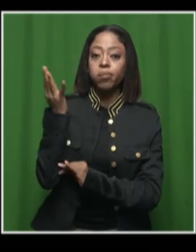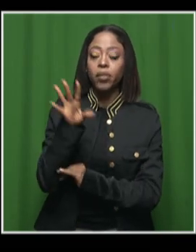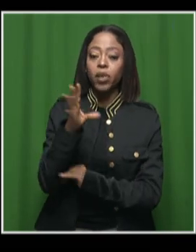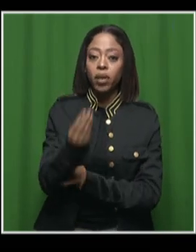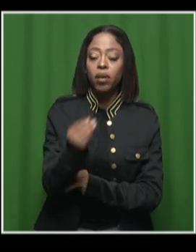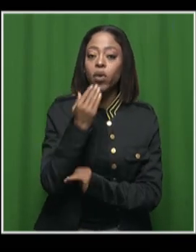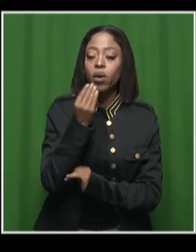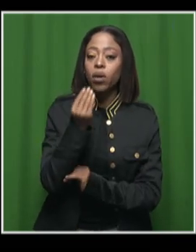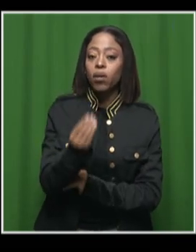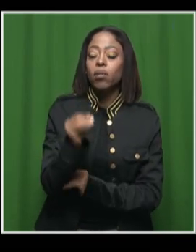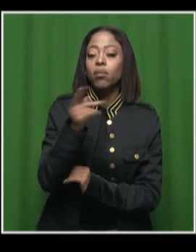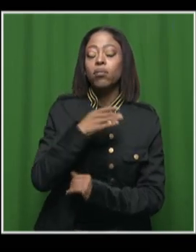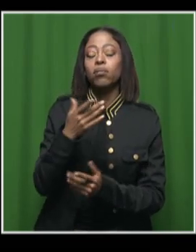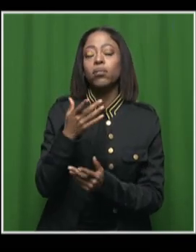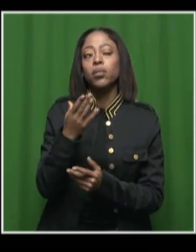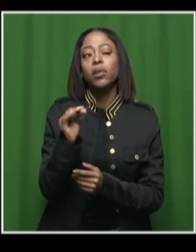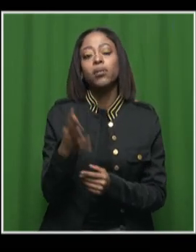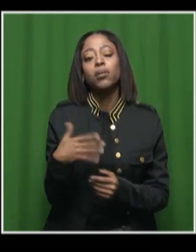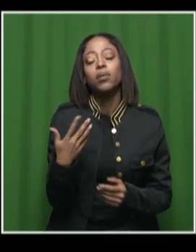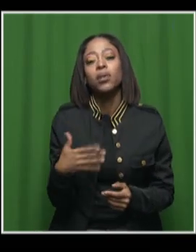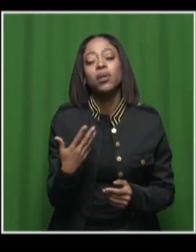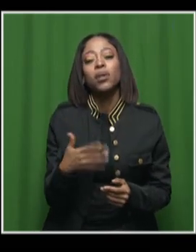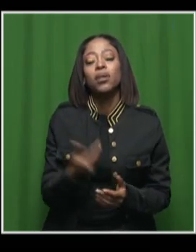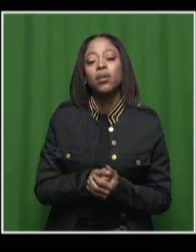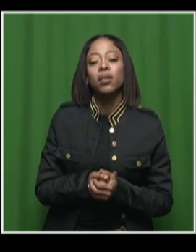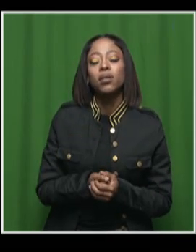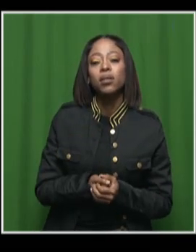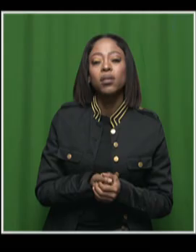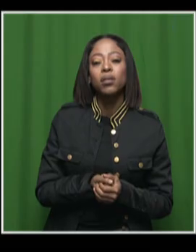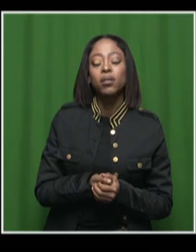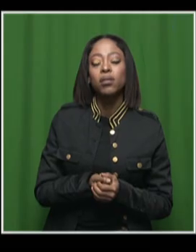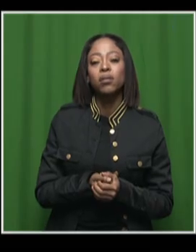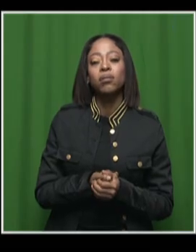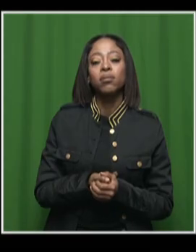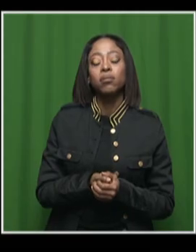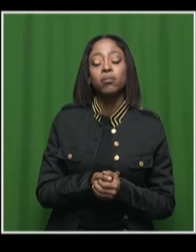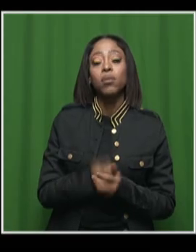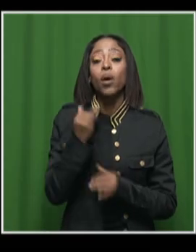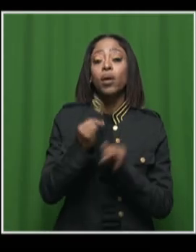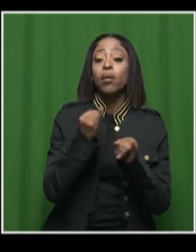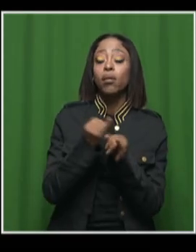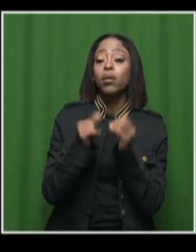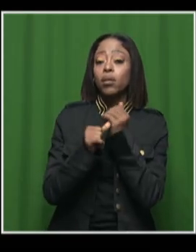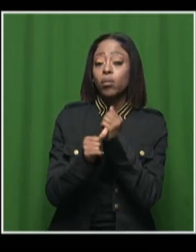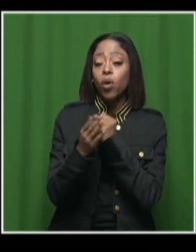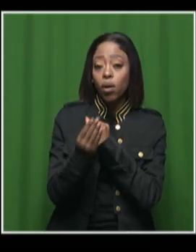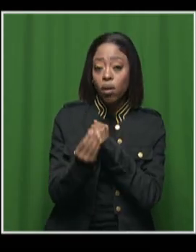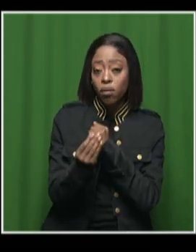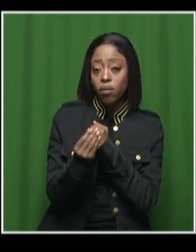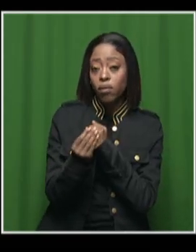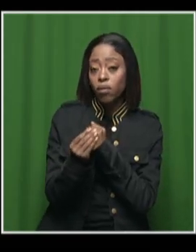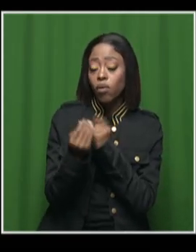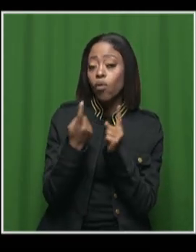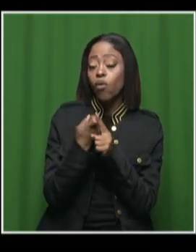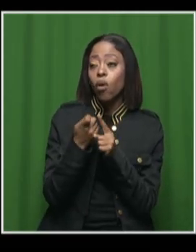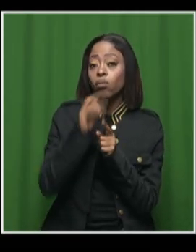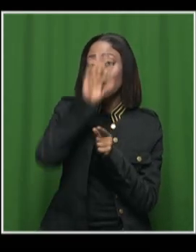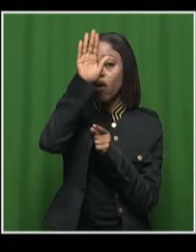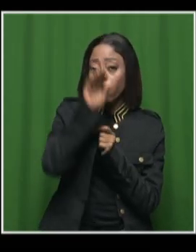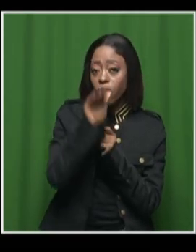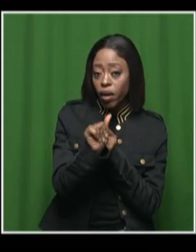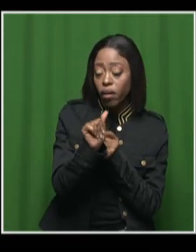have got a presence of a contingent of diplomats, international diplomats from the continent,